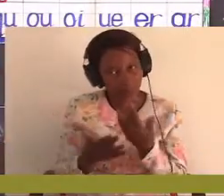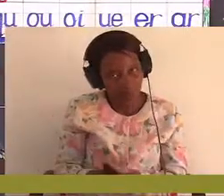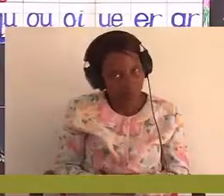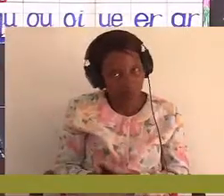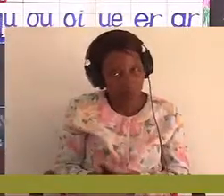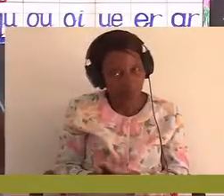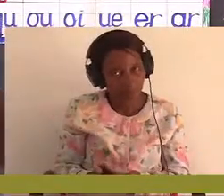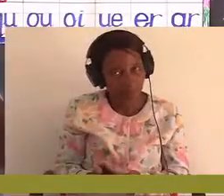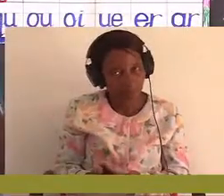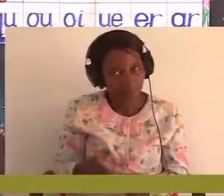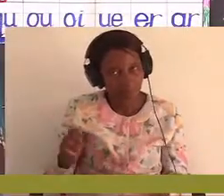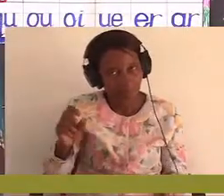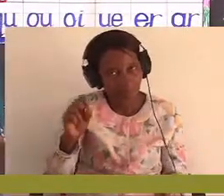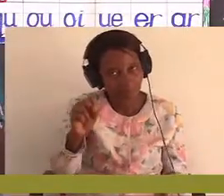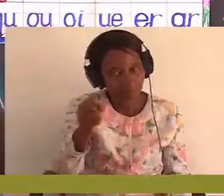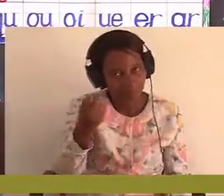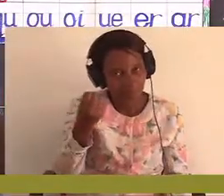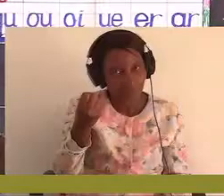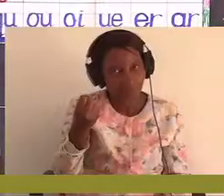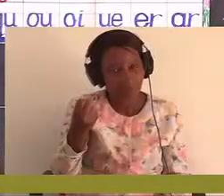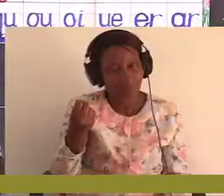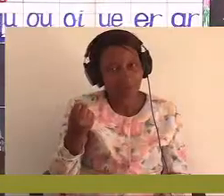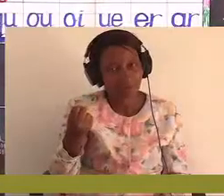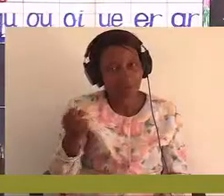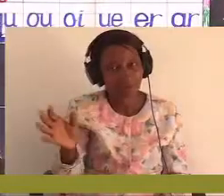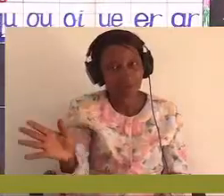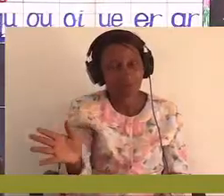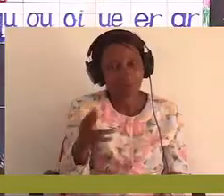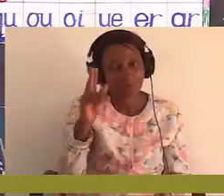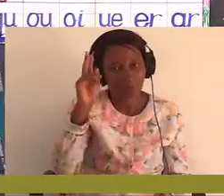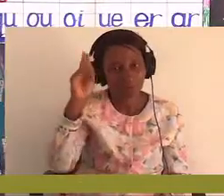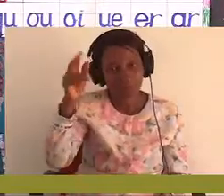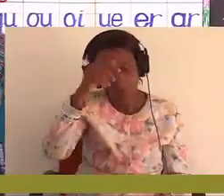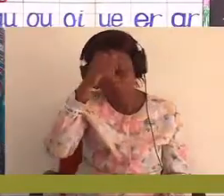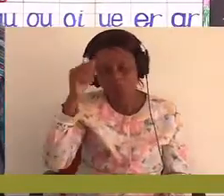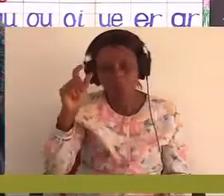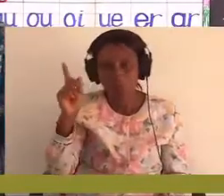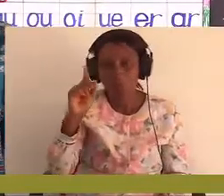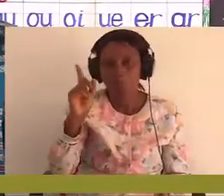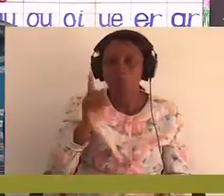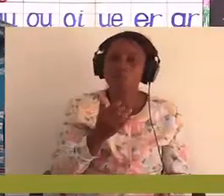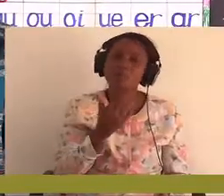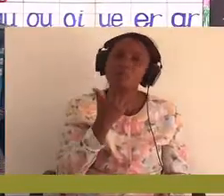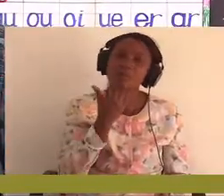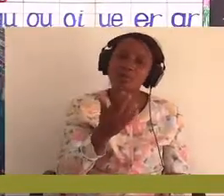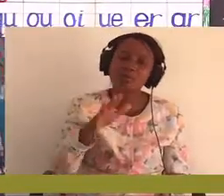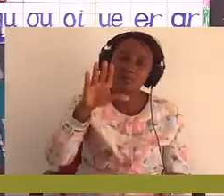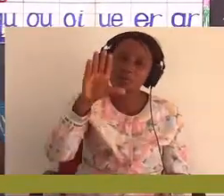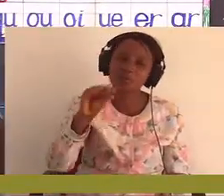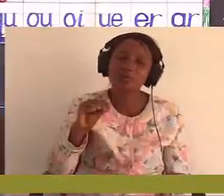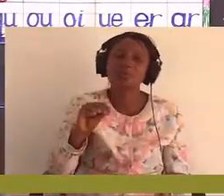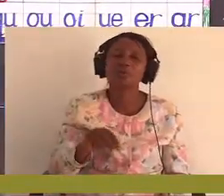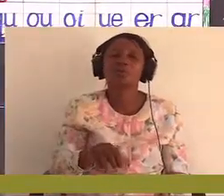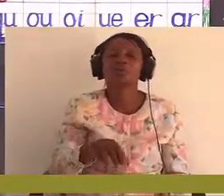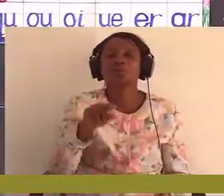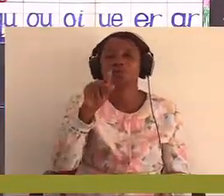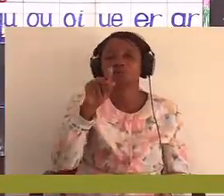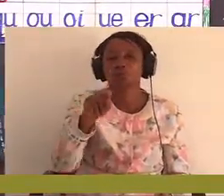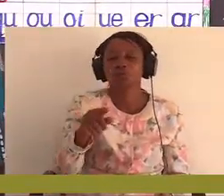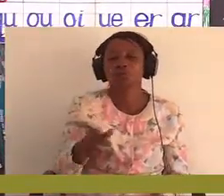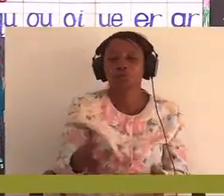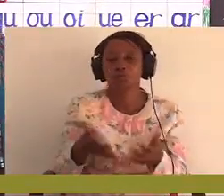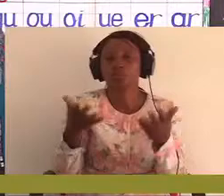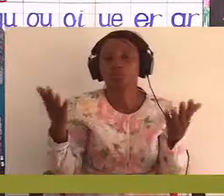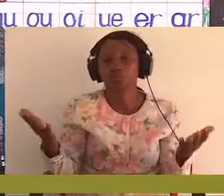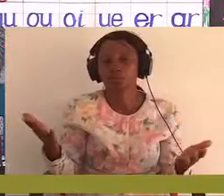So please, can we go to your homework? What was the instruction? You were